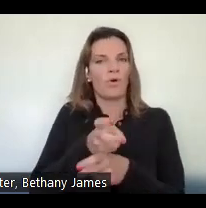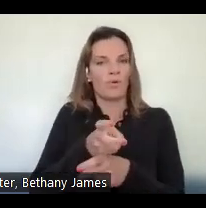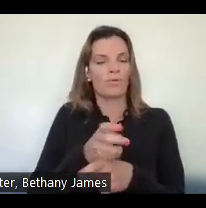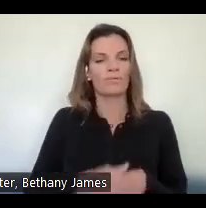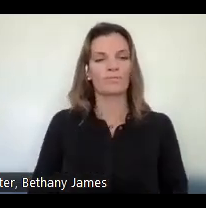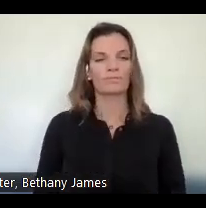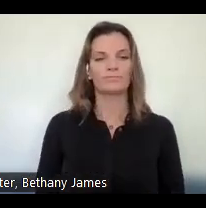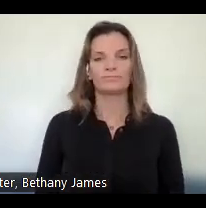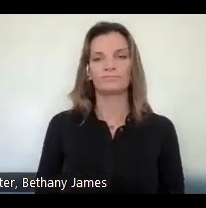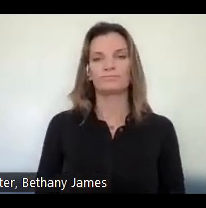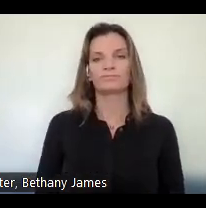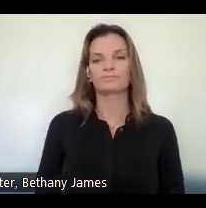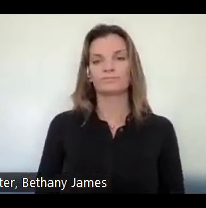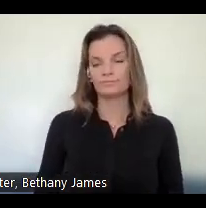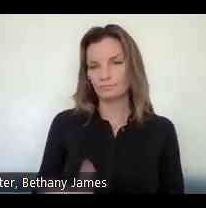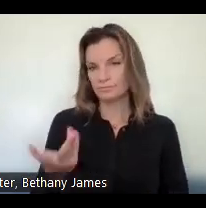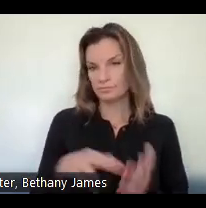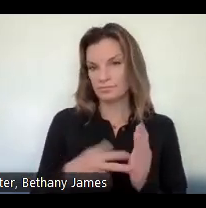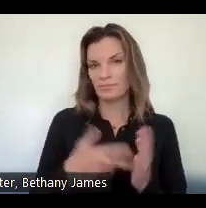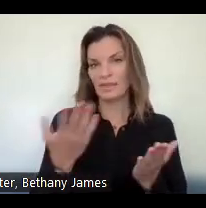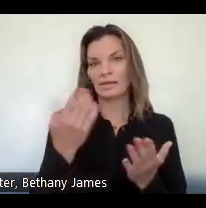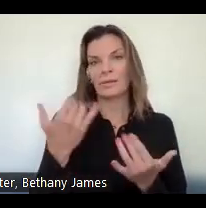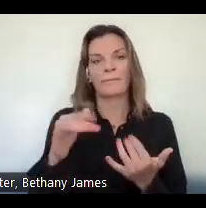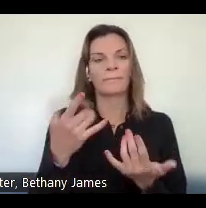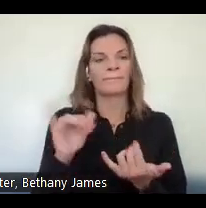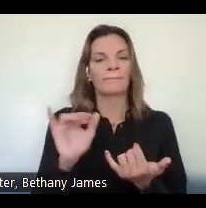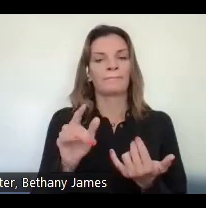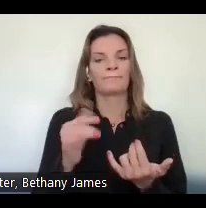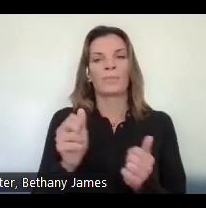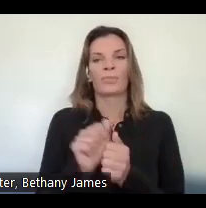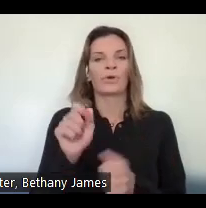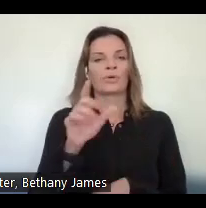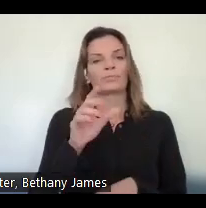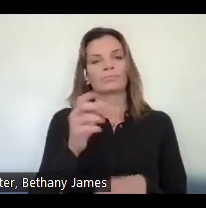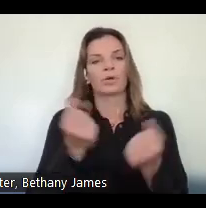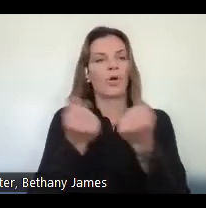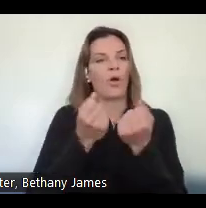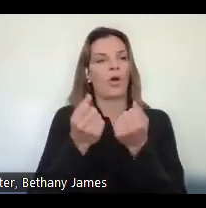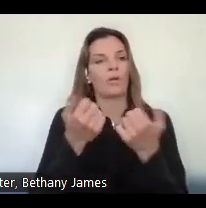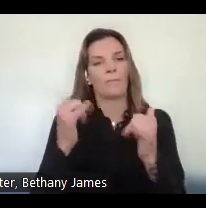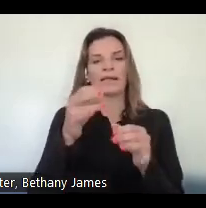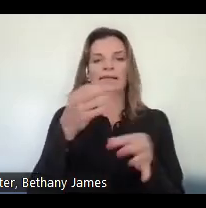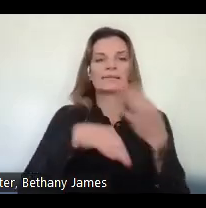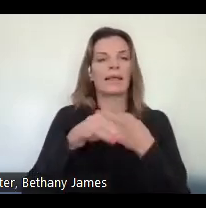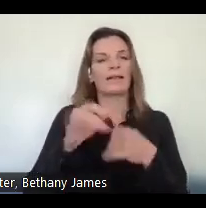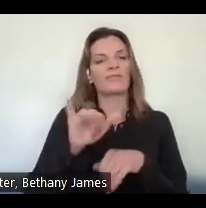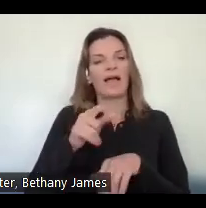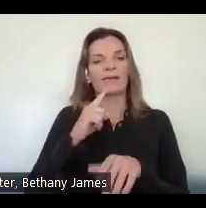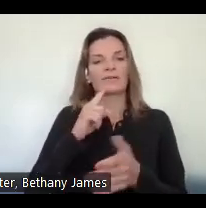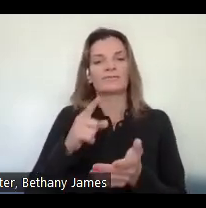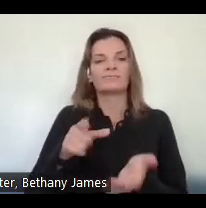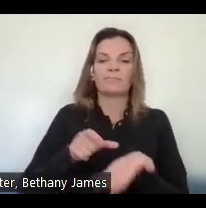else. We've seen those who may play with the car. Instead of rolling it across the floor, they just want to spin the